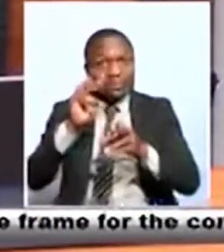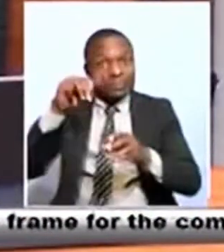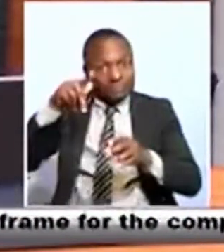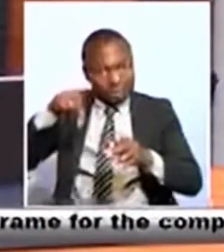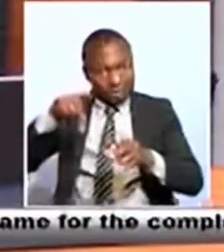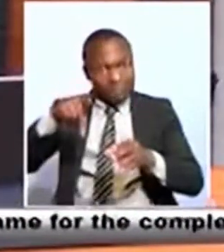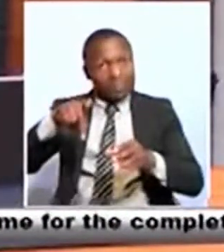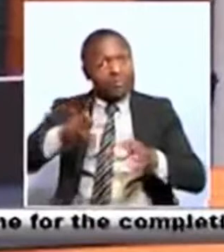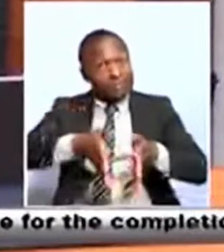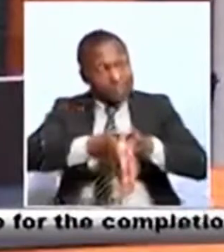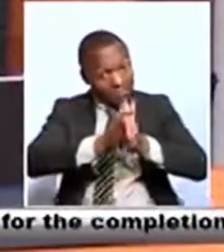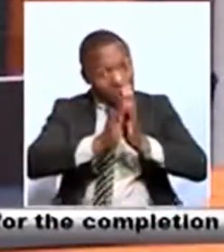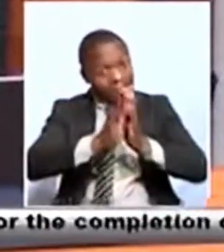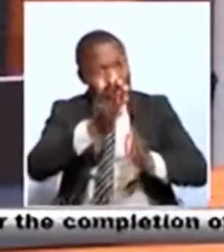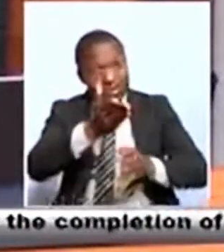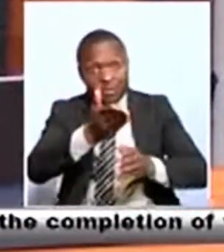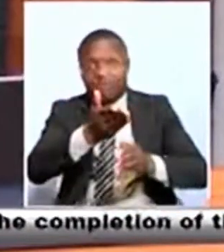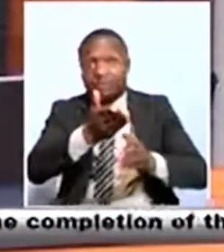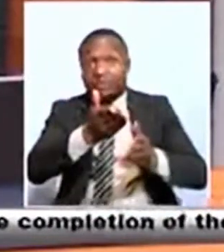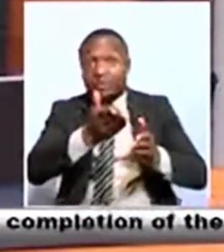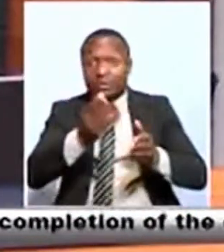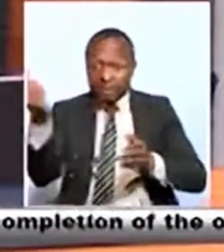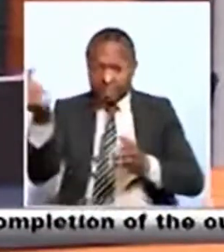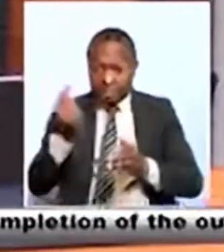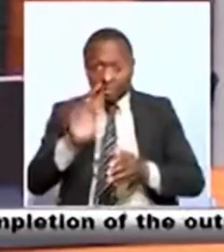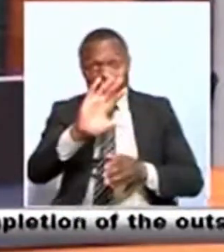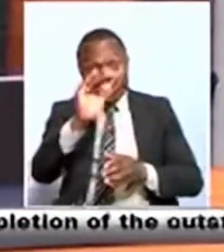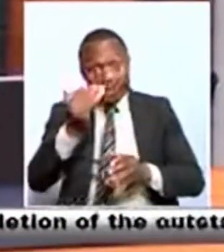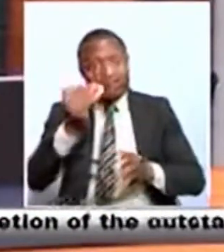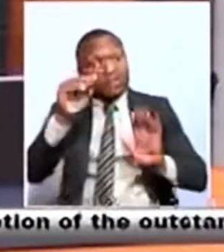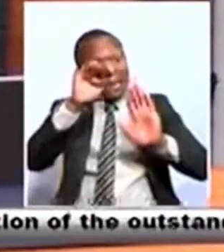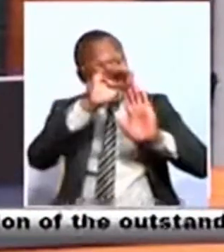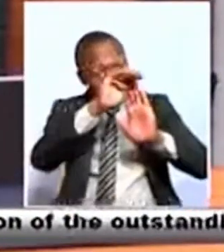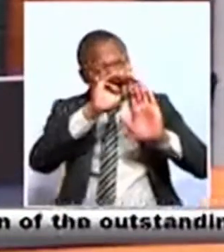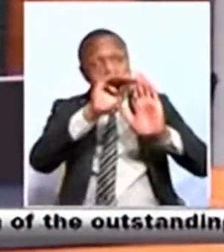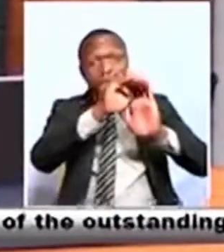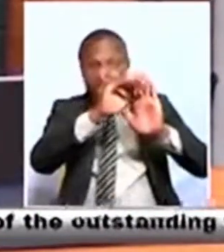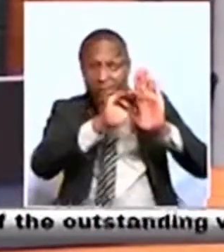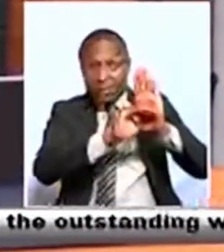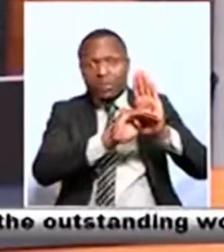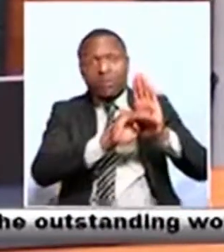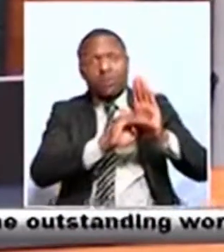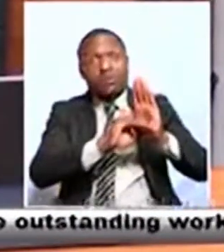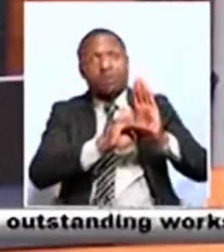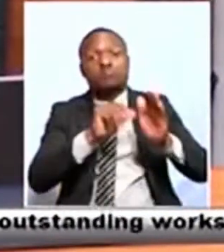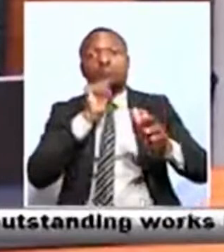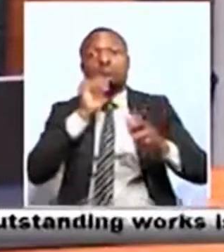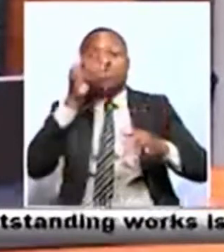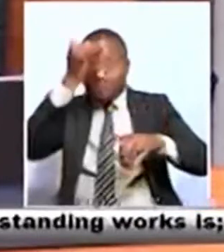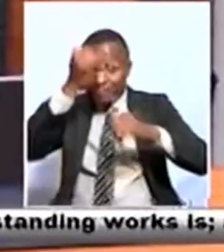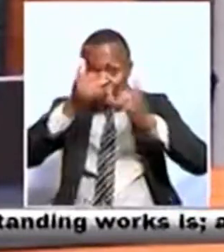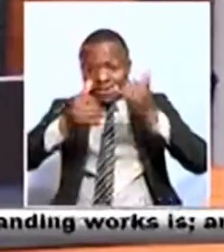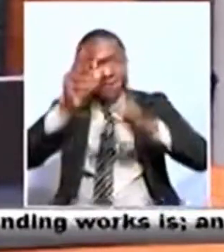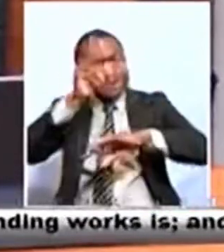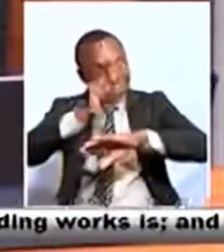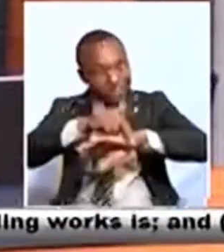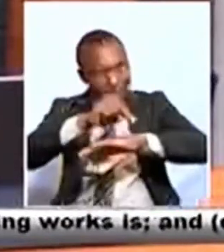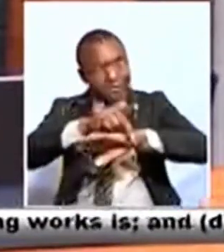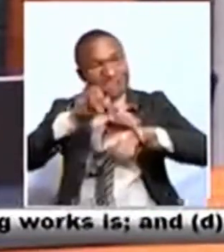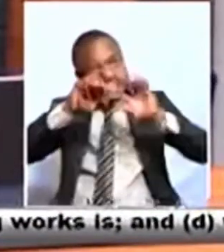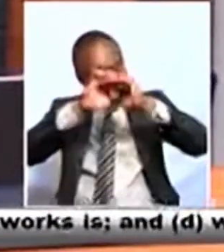requesting you to come back to this house with a list of those uncompleted projects under